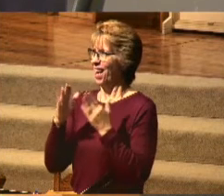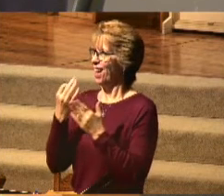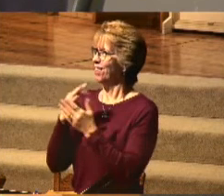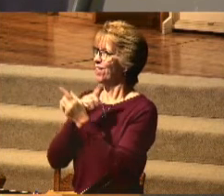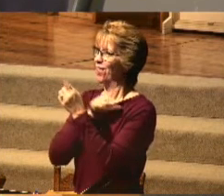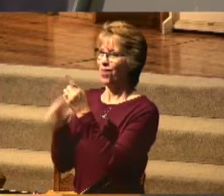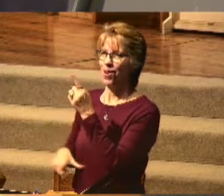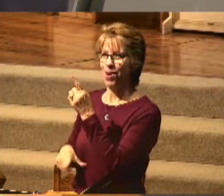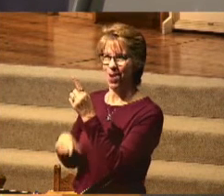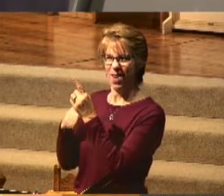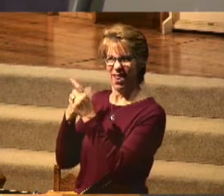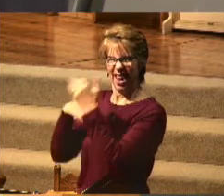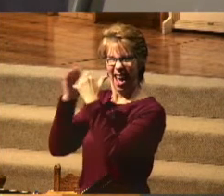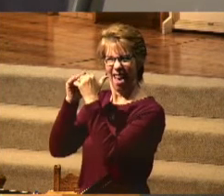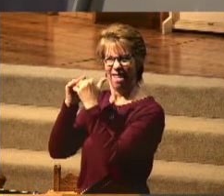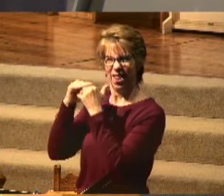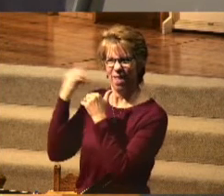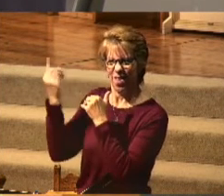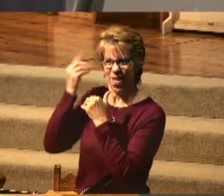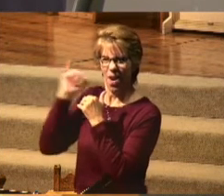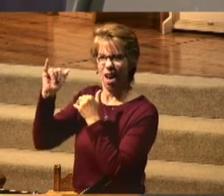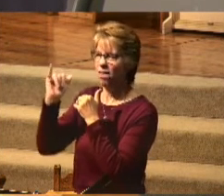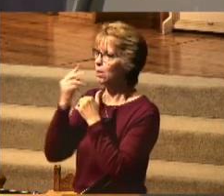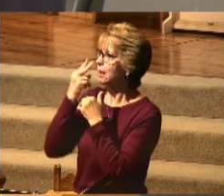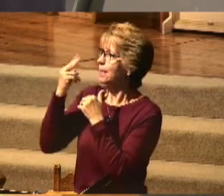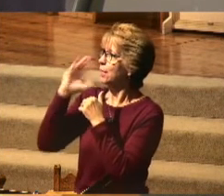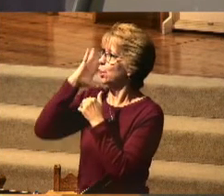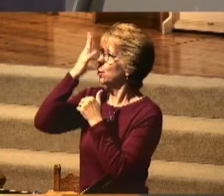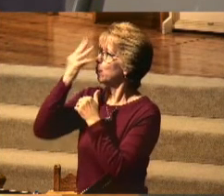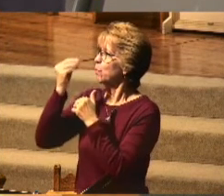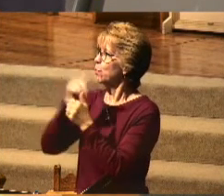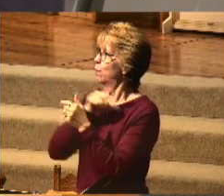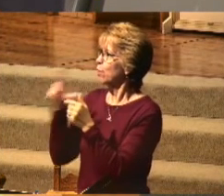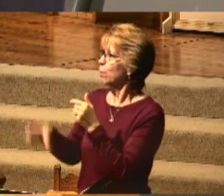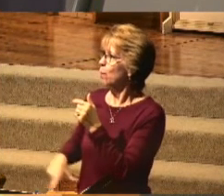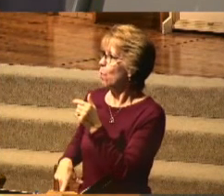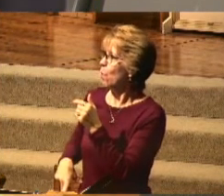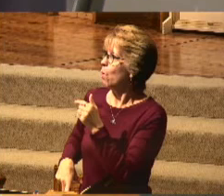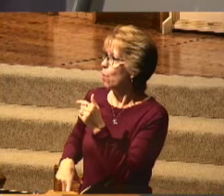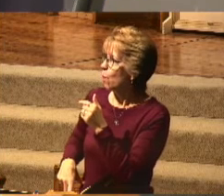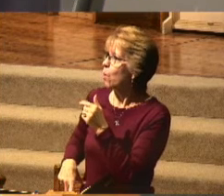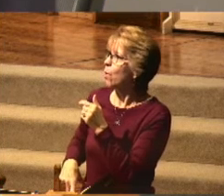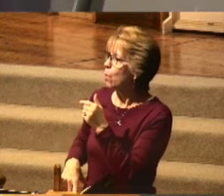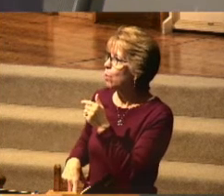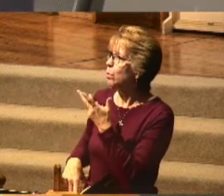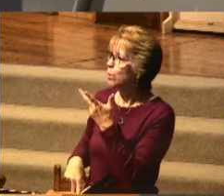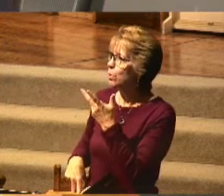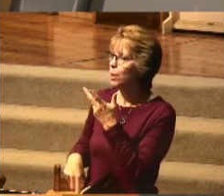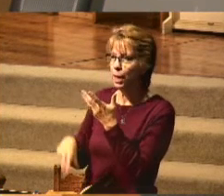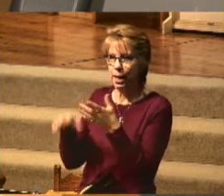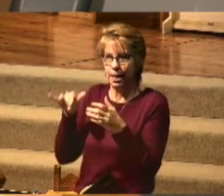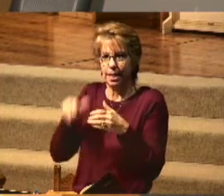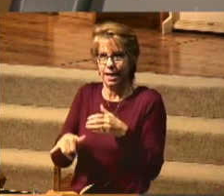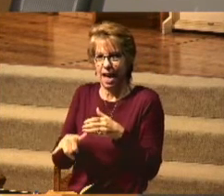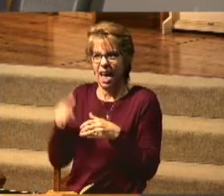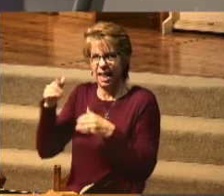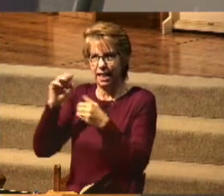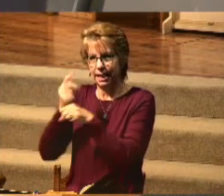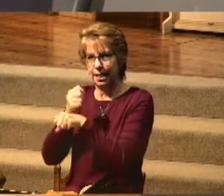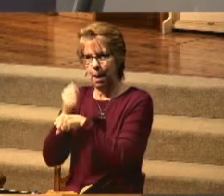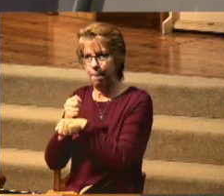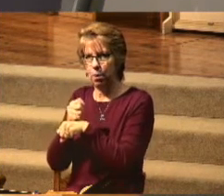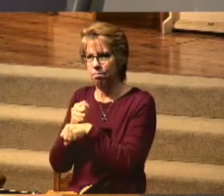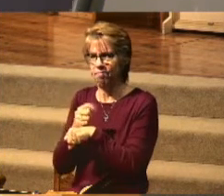life, to behold the beauty of the Lord and inquire in His temple. You know, we just